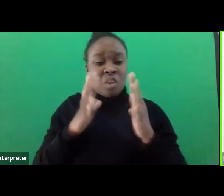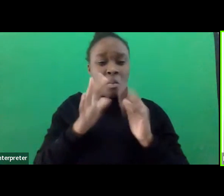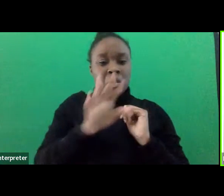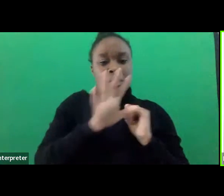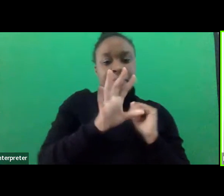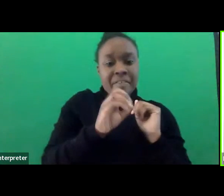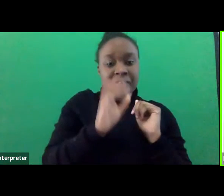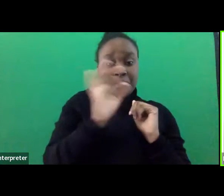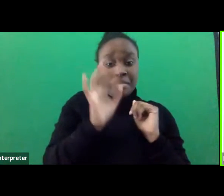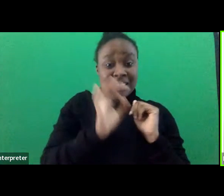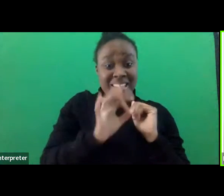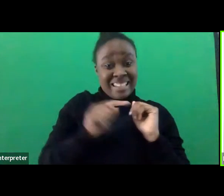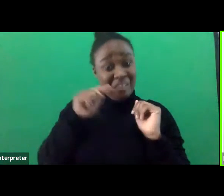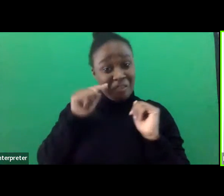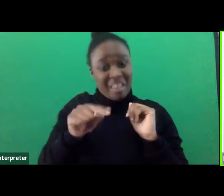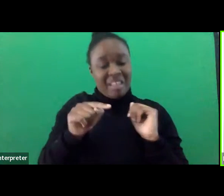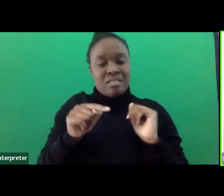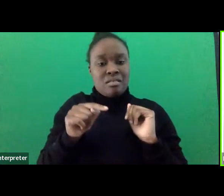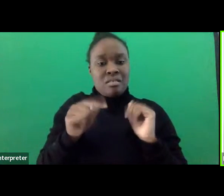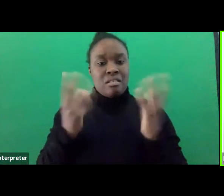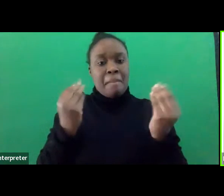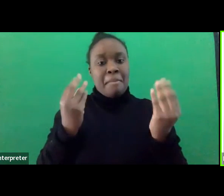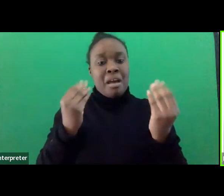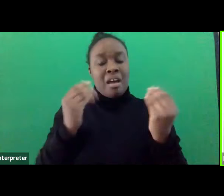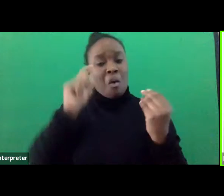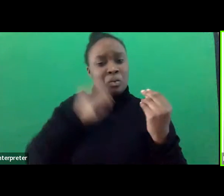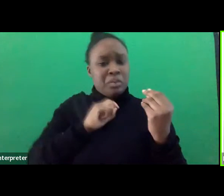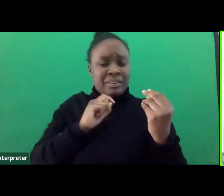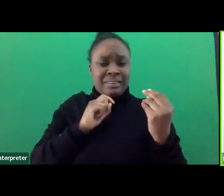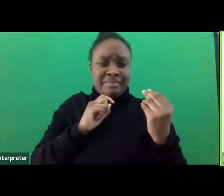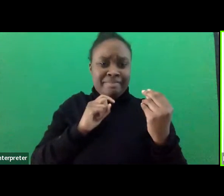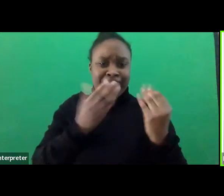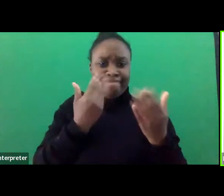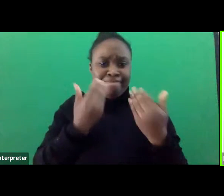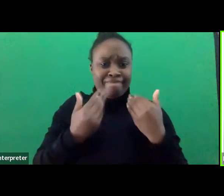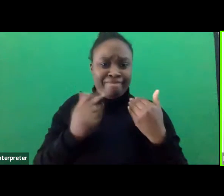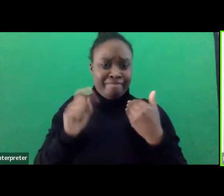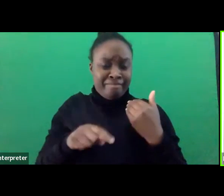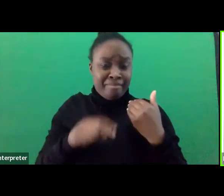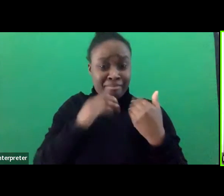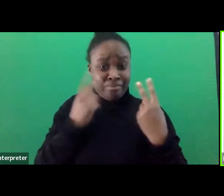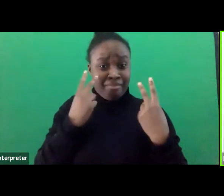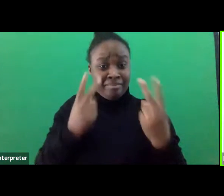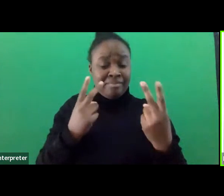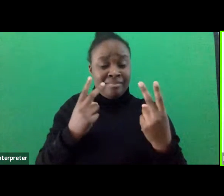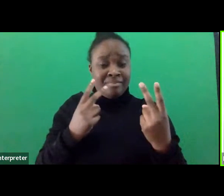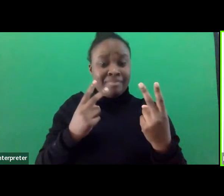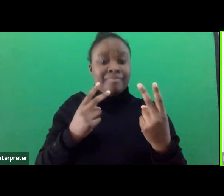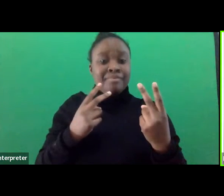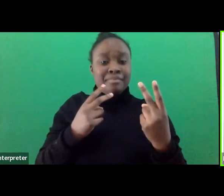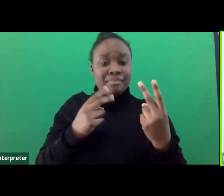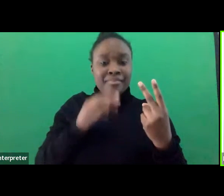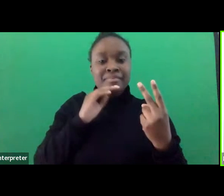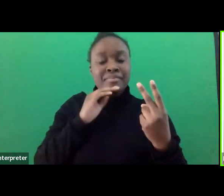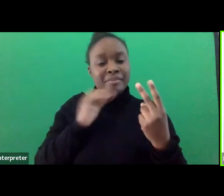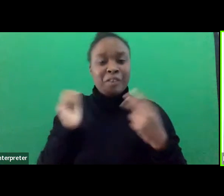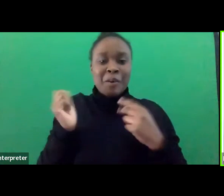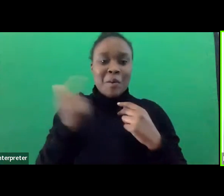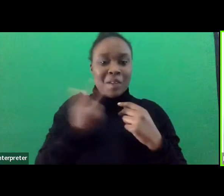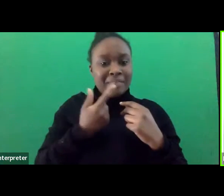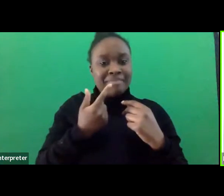this segment of the register is outdated. And the picture is very much the same for all segments of the